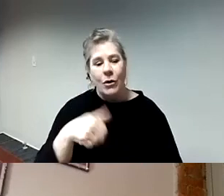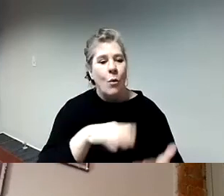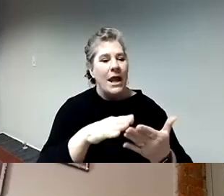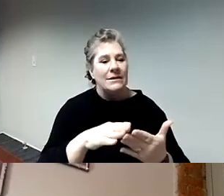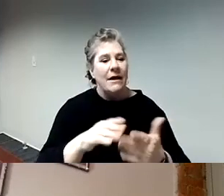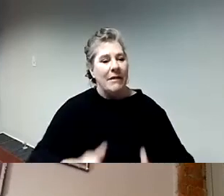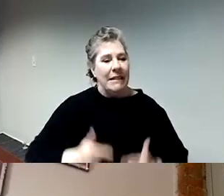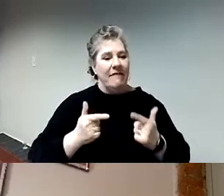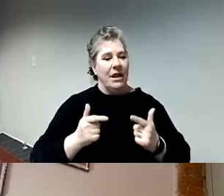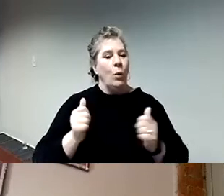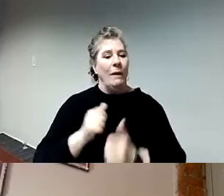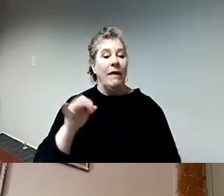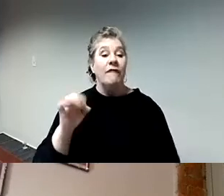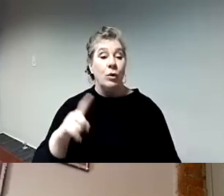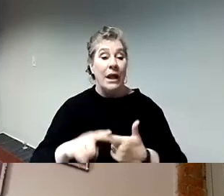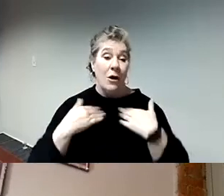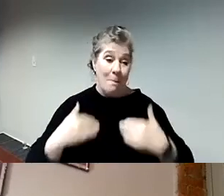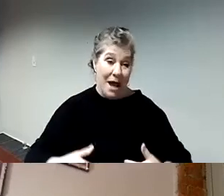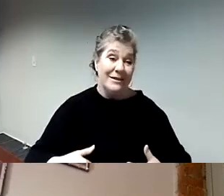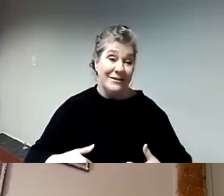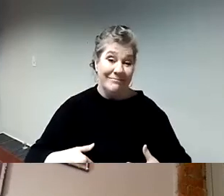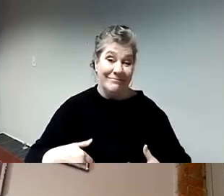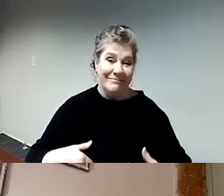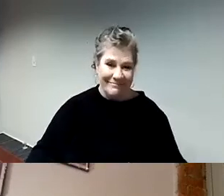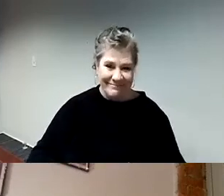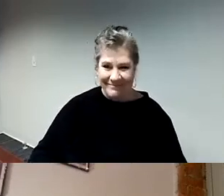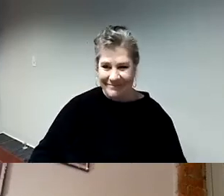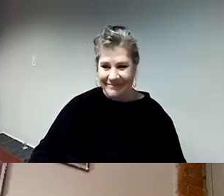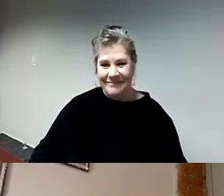being with food and with our bodies.